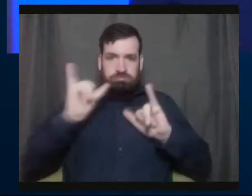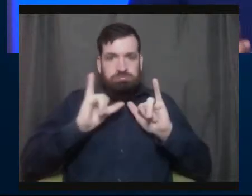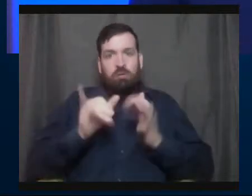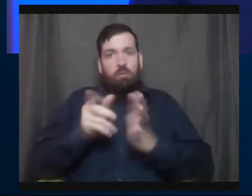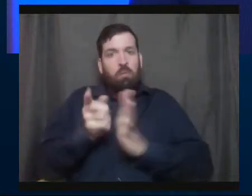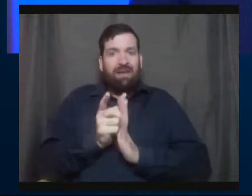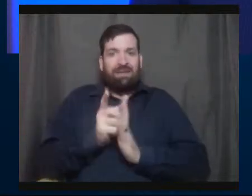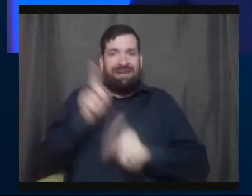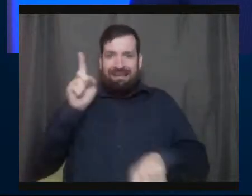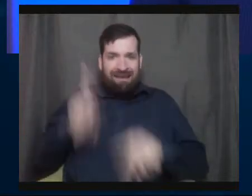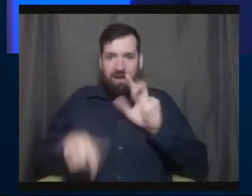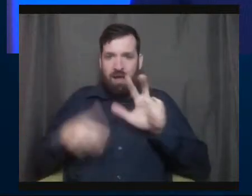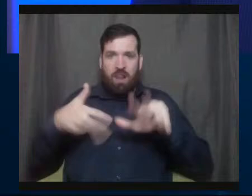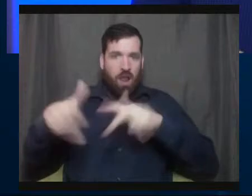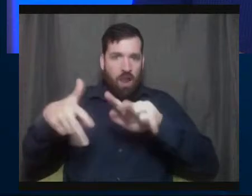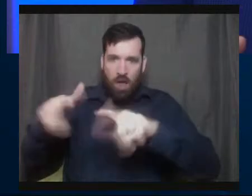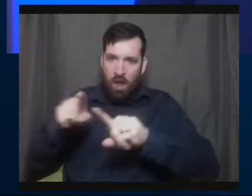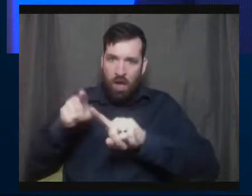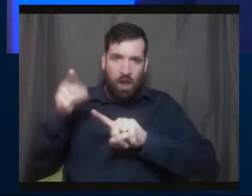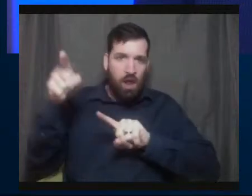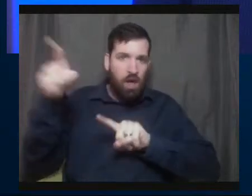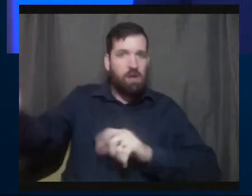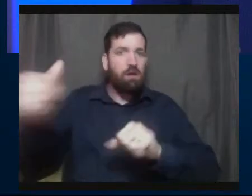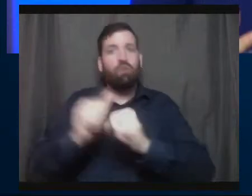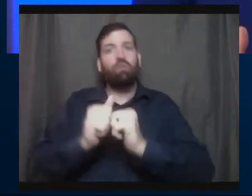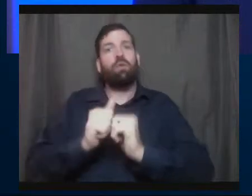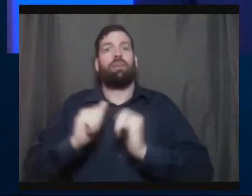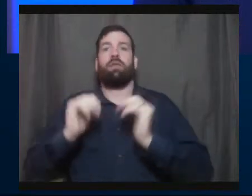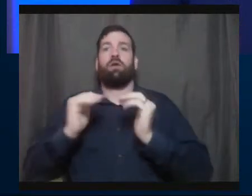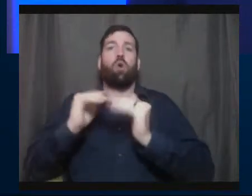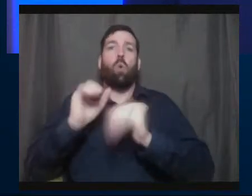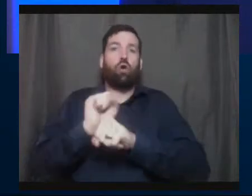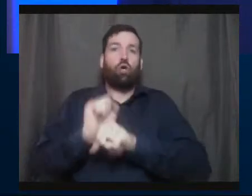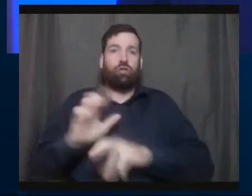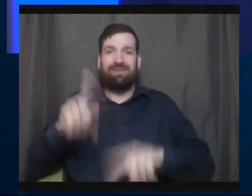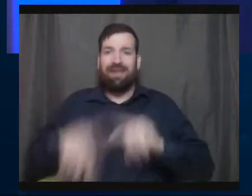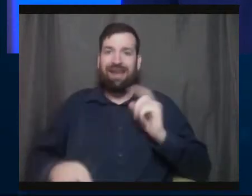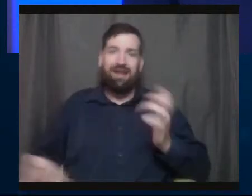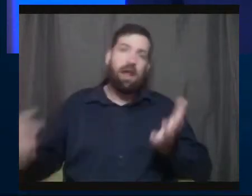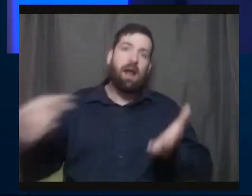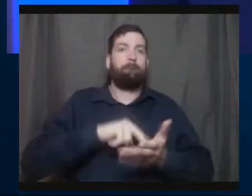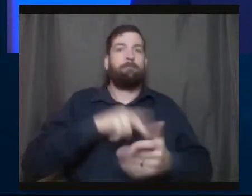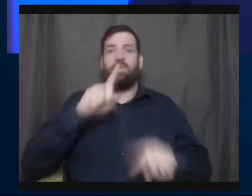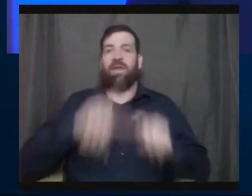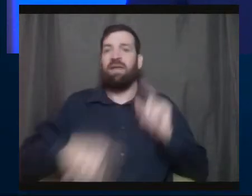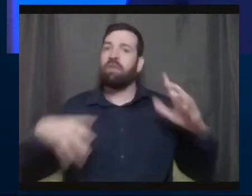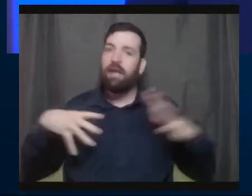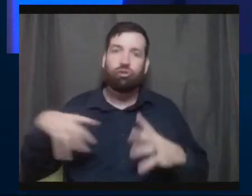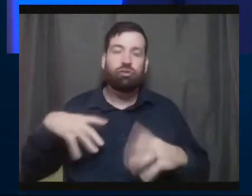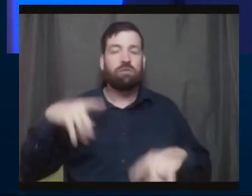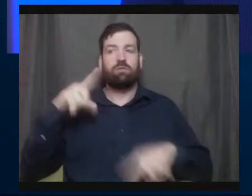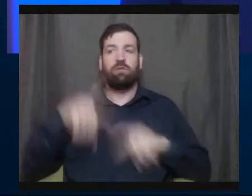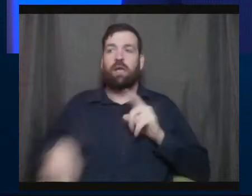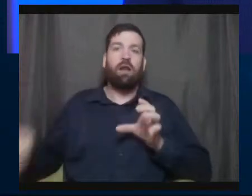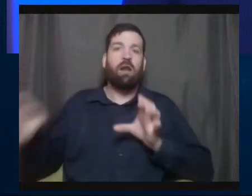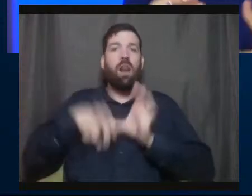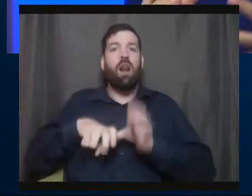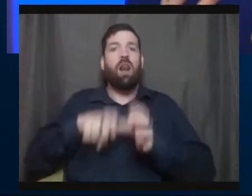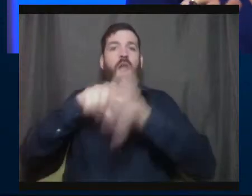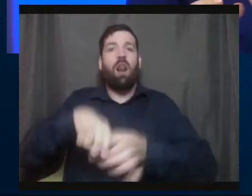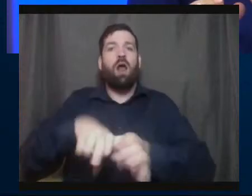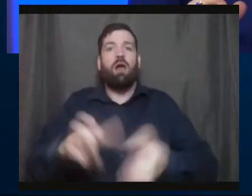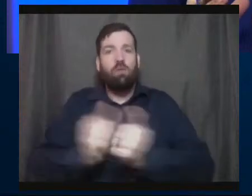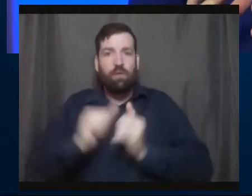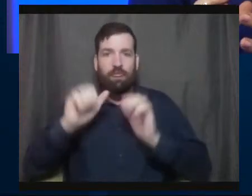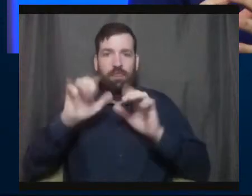street with my colleagues. I can't get up. I can't move. I can't vacation. I can't ride a ride, with my kids, whatever